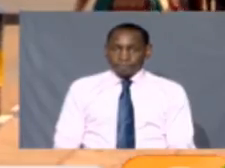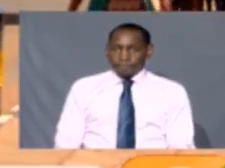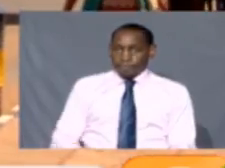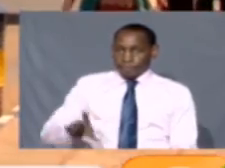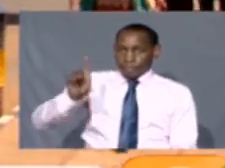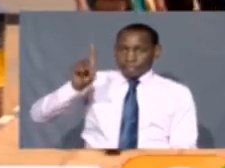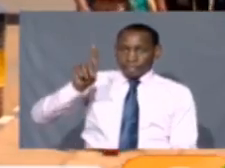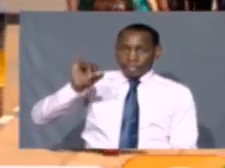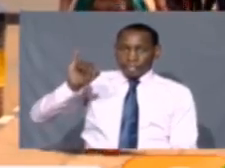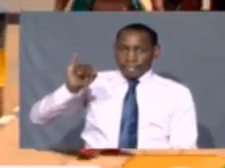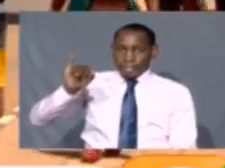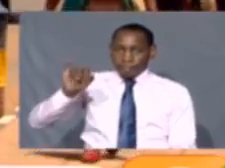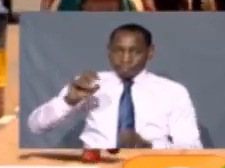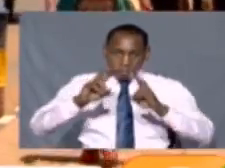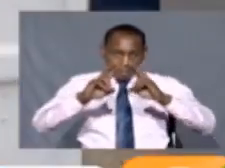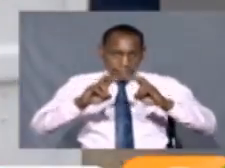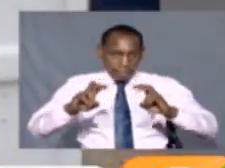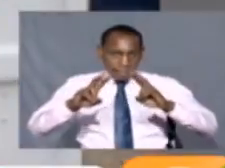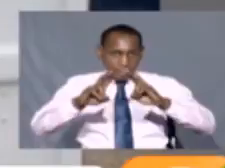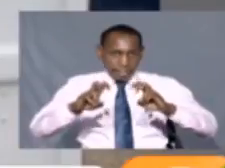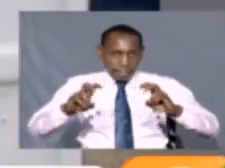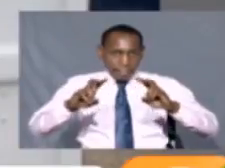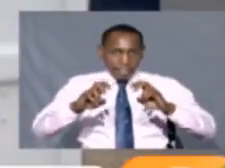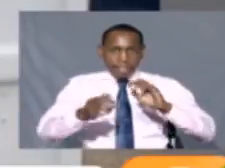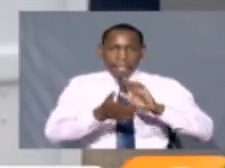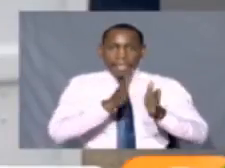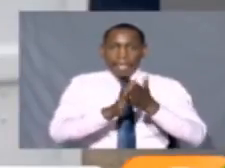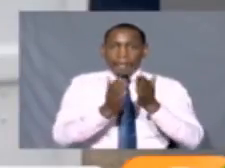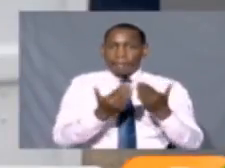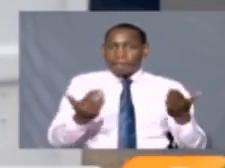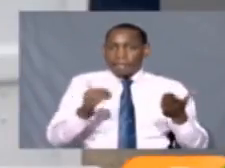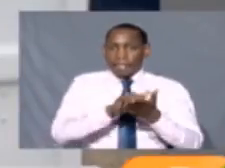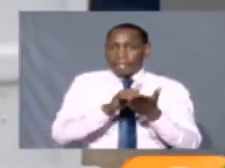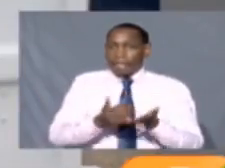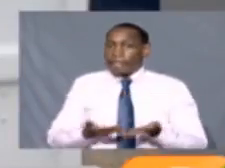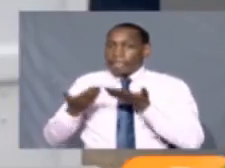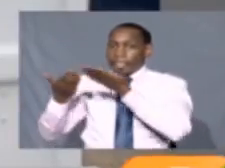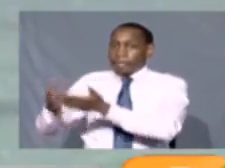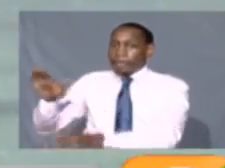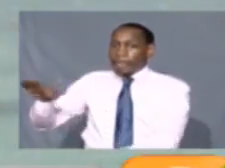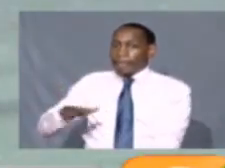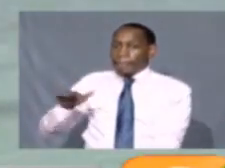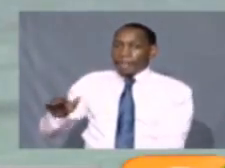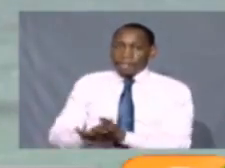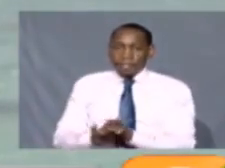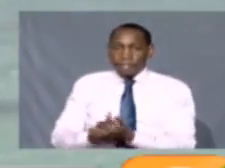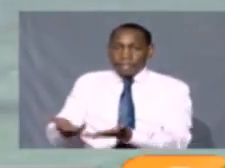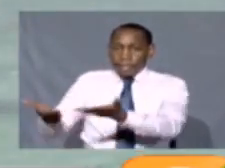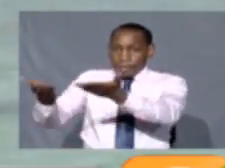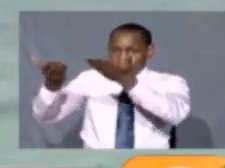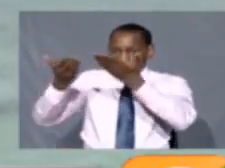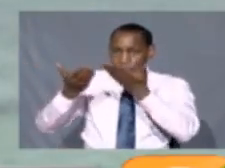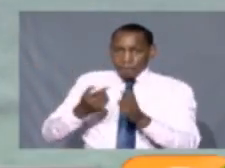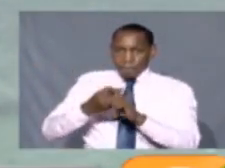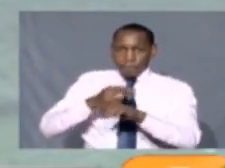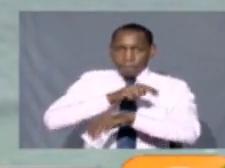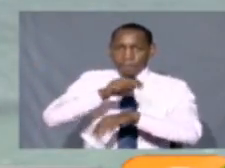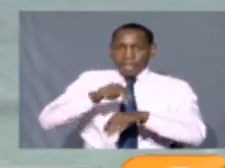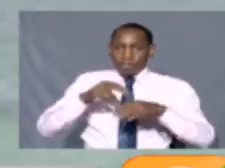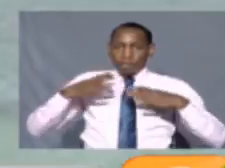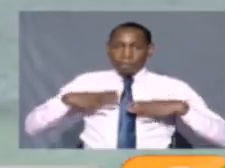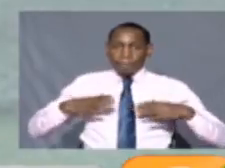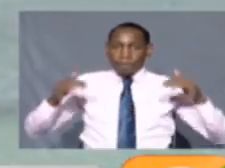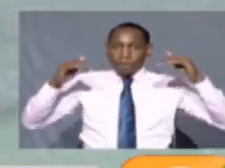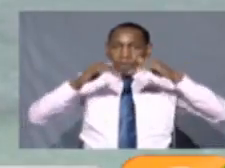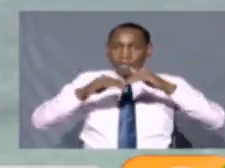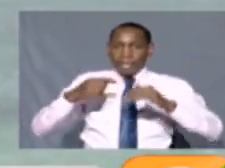The DCI is keen on unmasking the mystery behind the empty consignment delivered to Parliament. The cargo shipped from the National People's